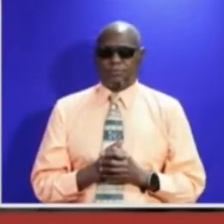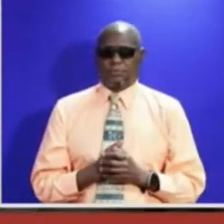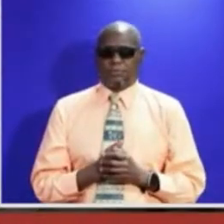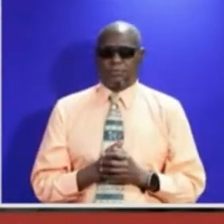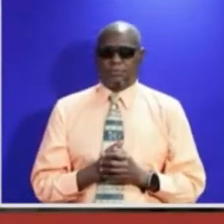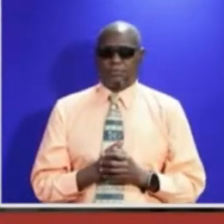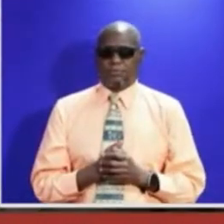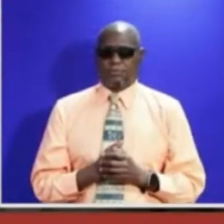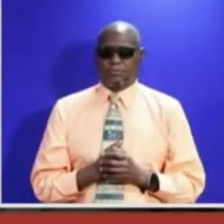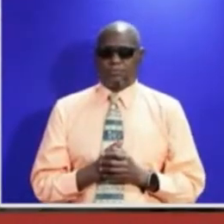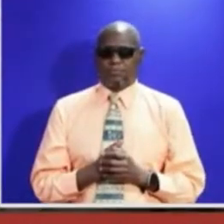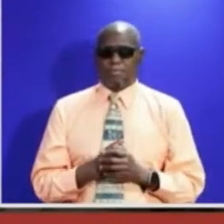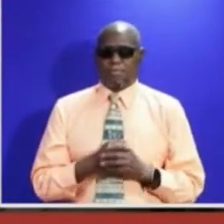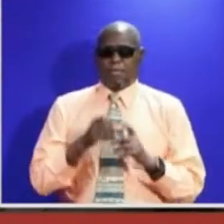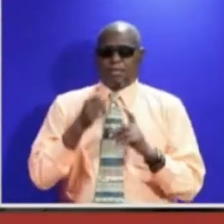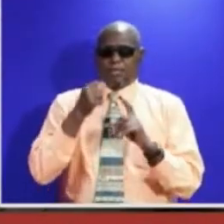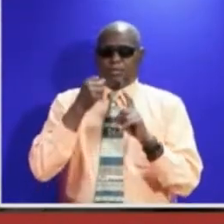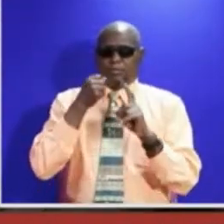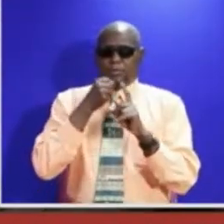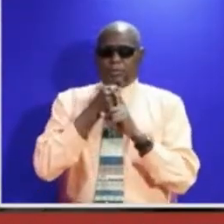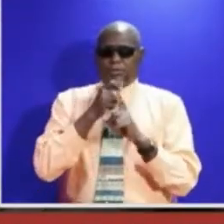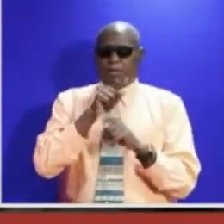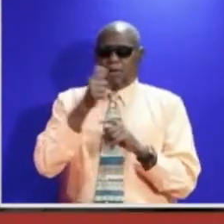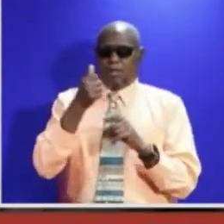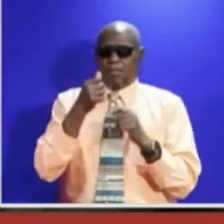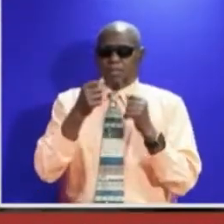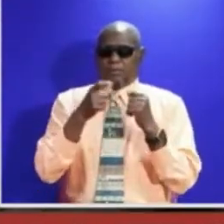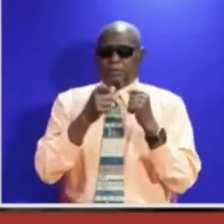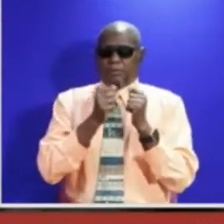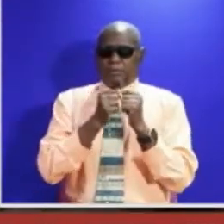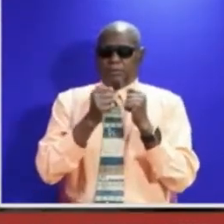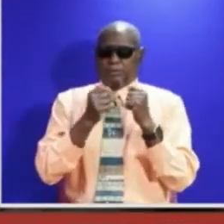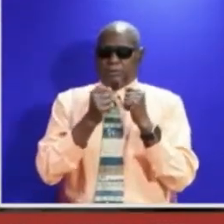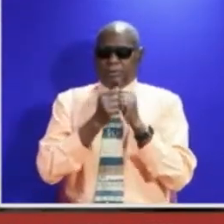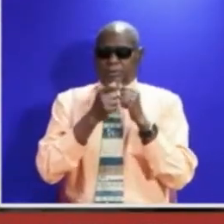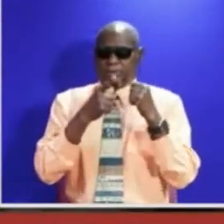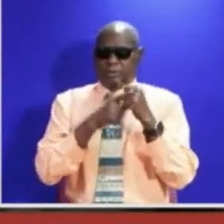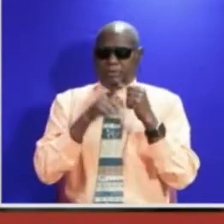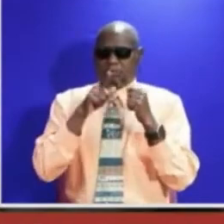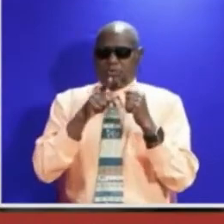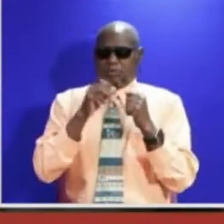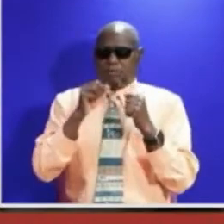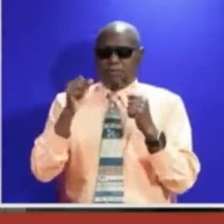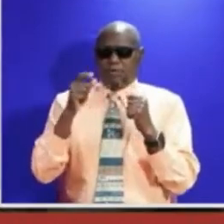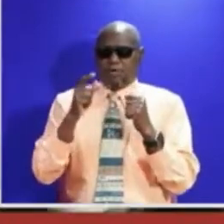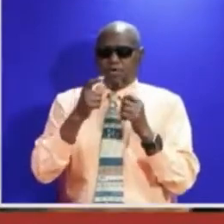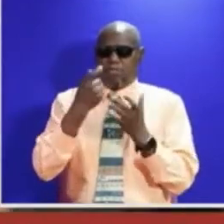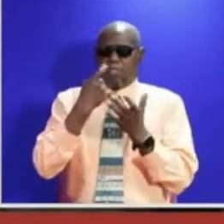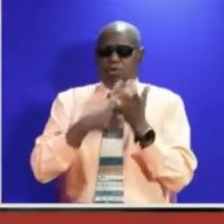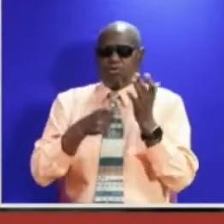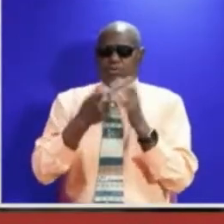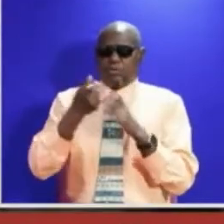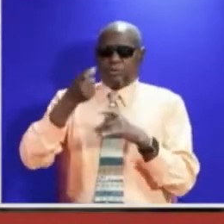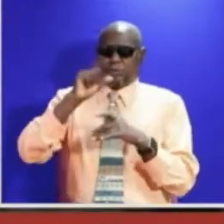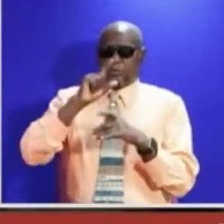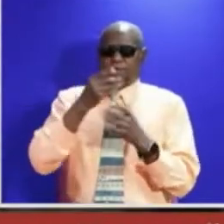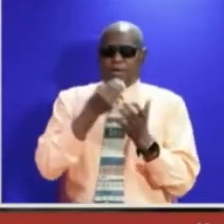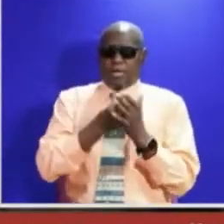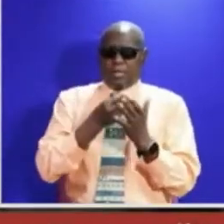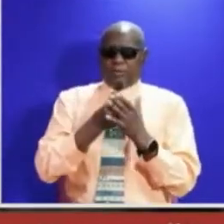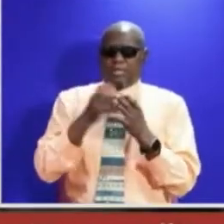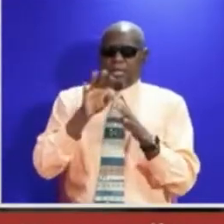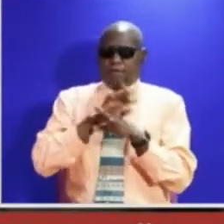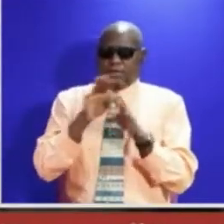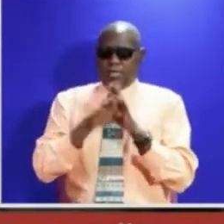Now the impact would have been another 66.5 cost increase. When I say cost increase, you know the cost of finance, the cost of everything else